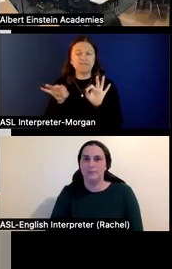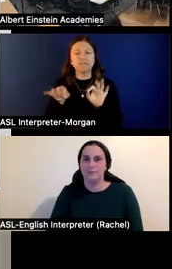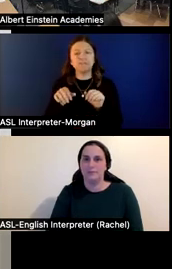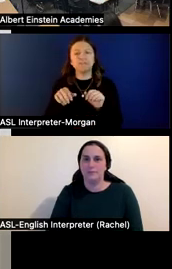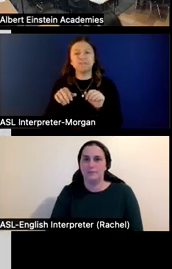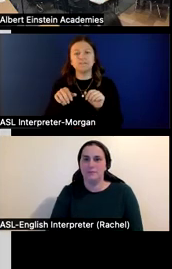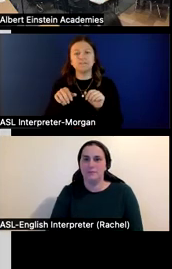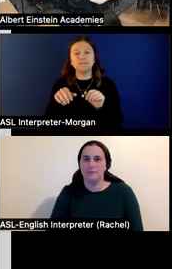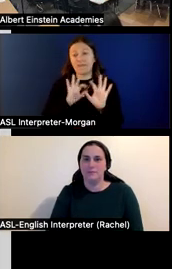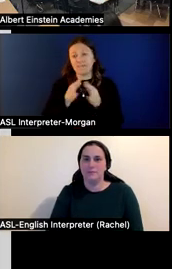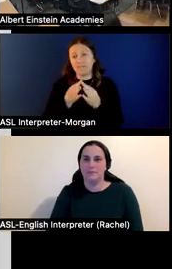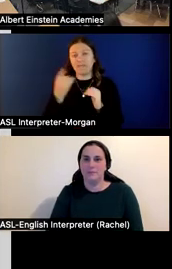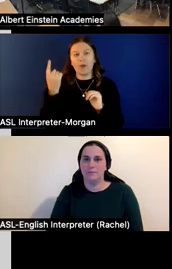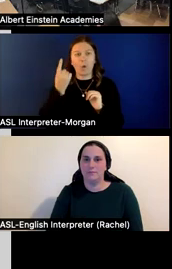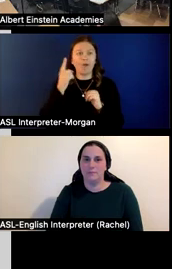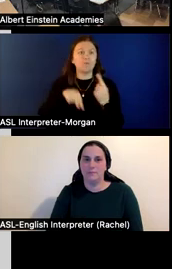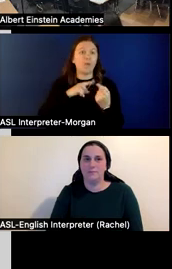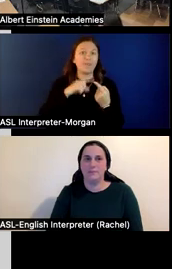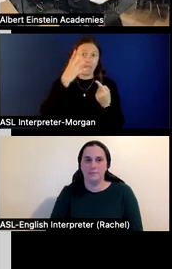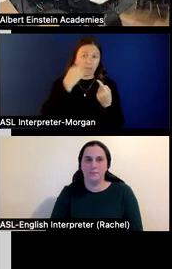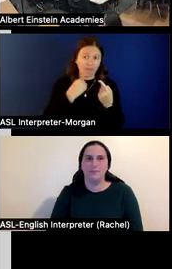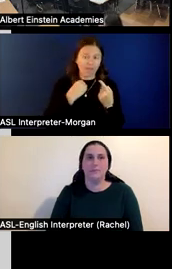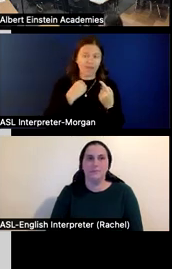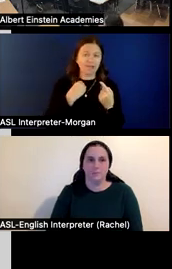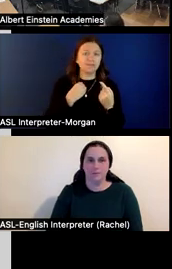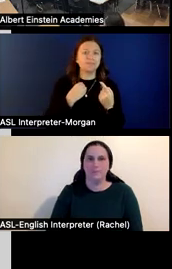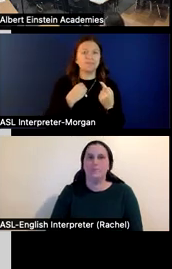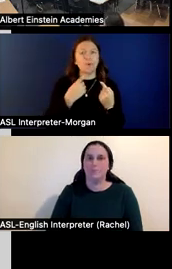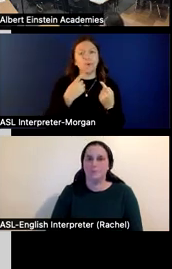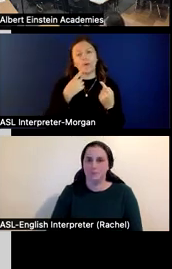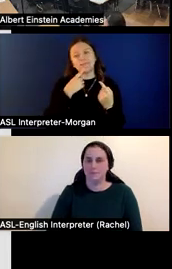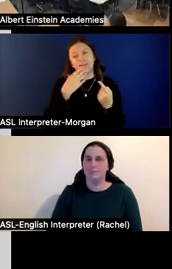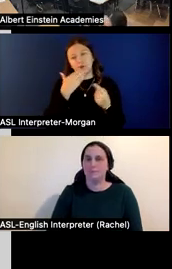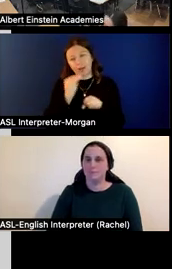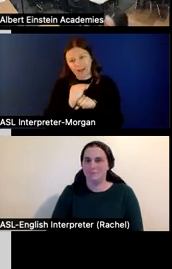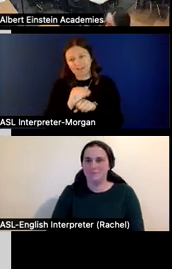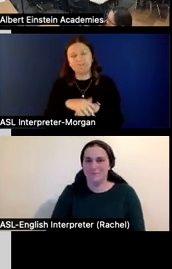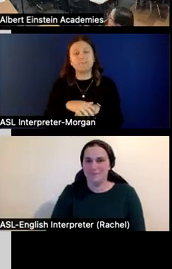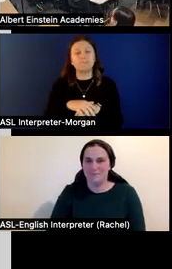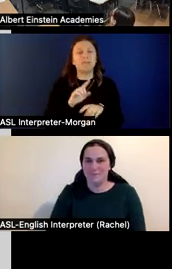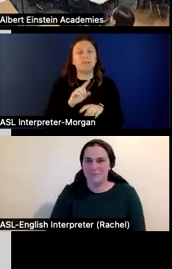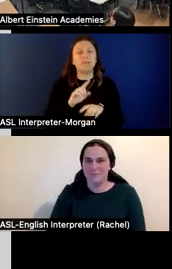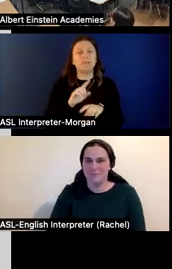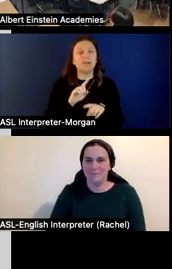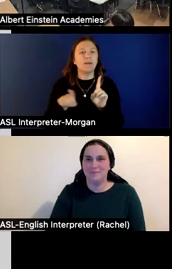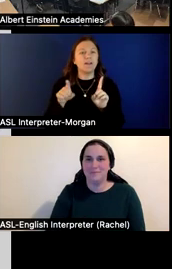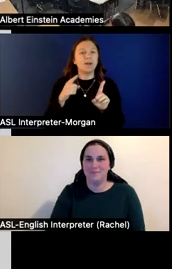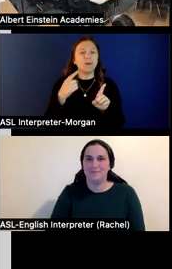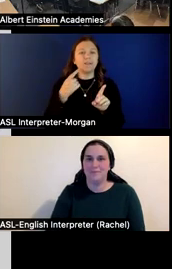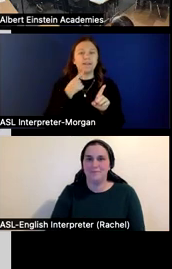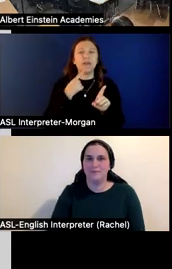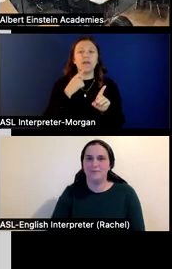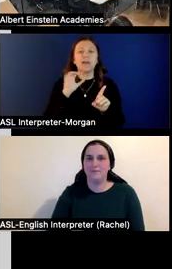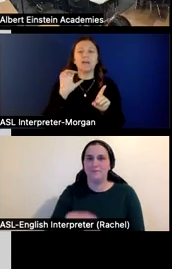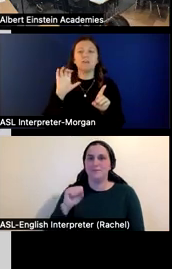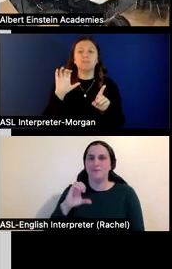I always, when they go to bed, hopefully not tonight, I'm not gonna see them, but I say, gute Nacht, schlaf gut. Schlaf gut,